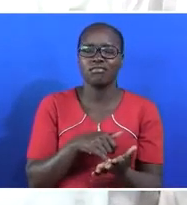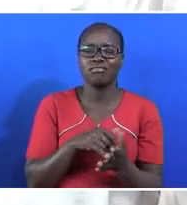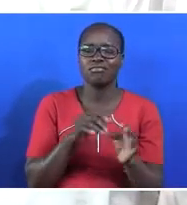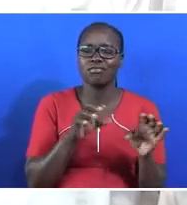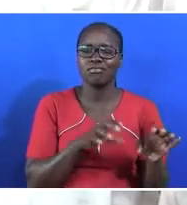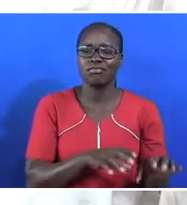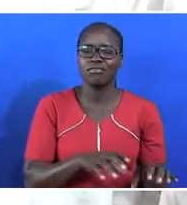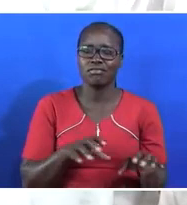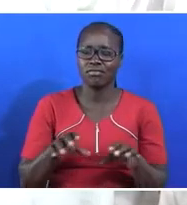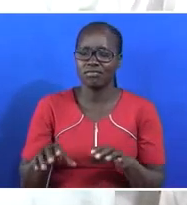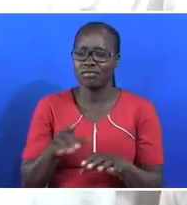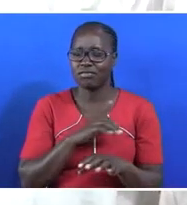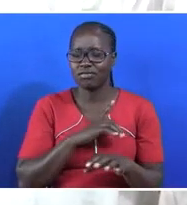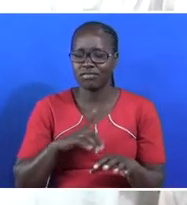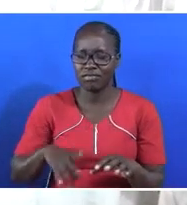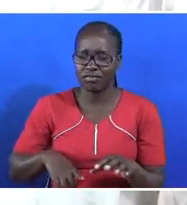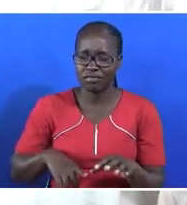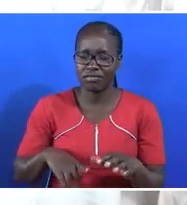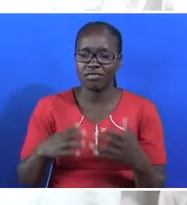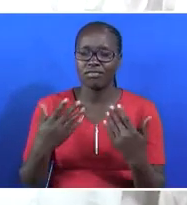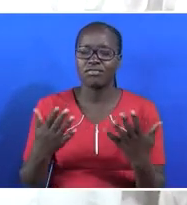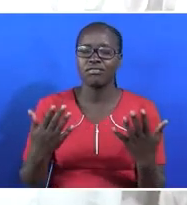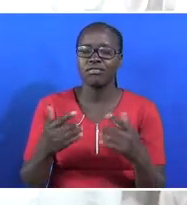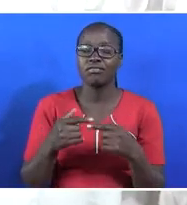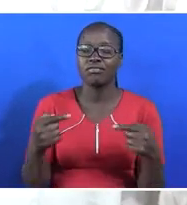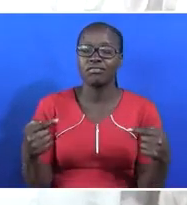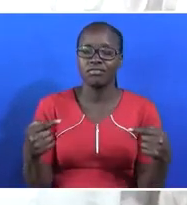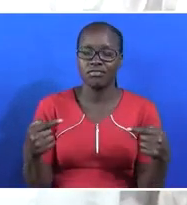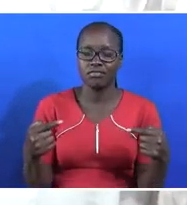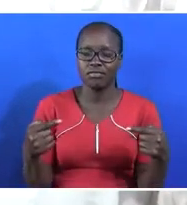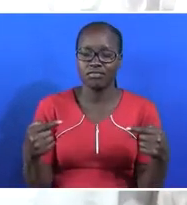Suffering, oh Lord, in the hands of the enemy.